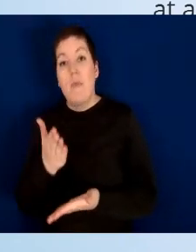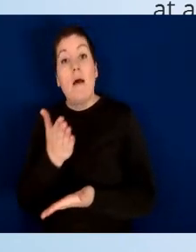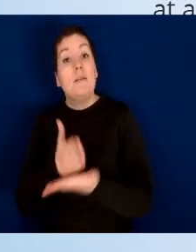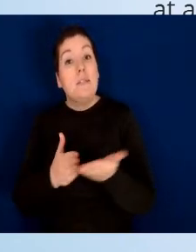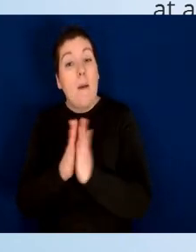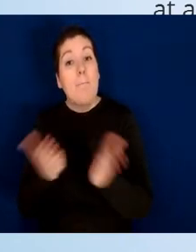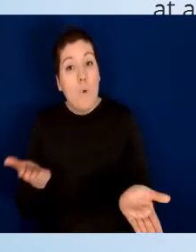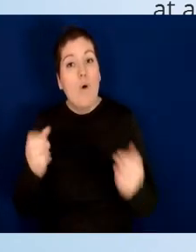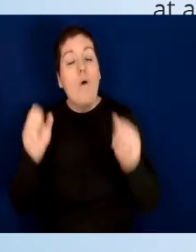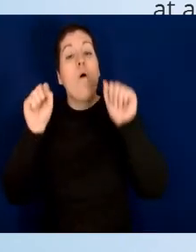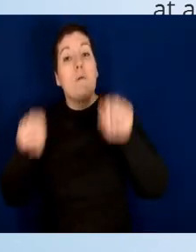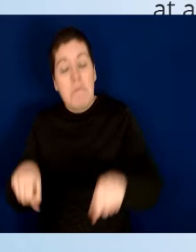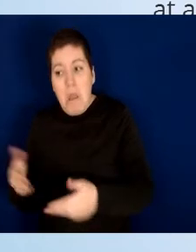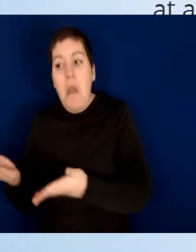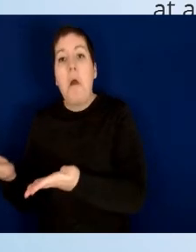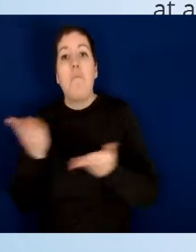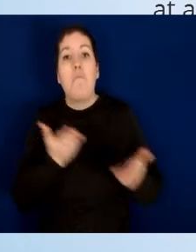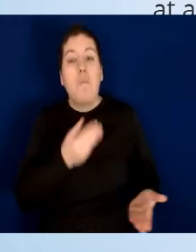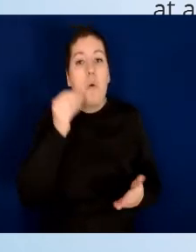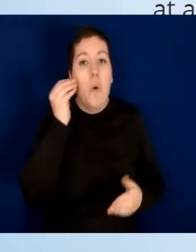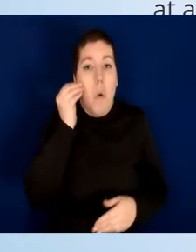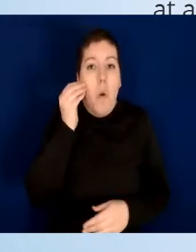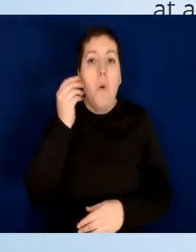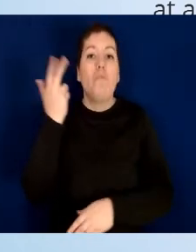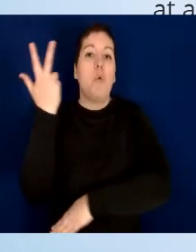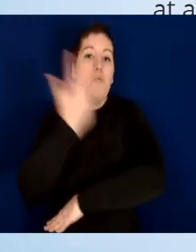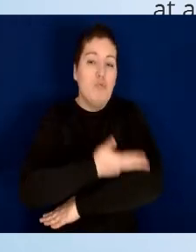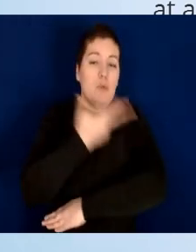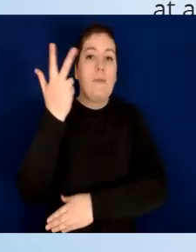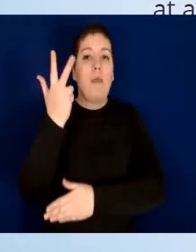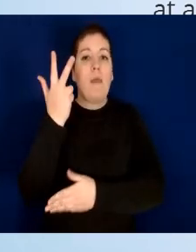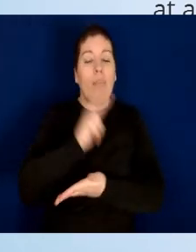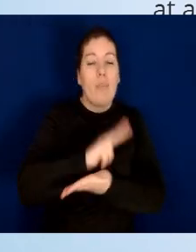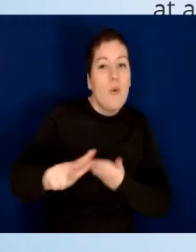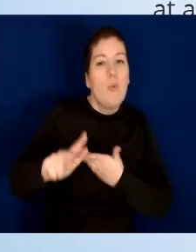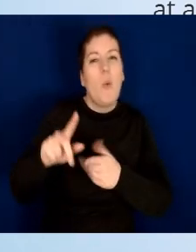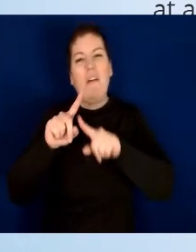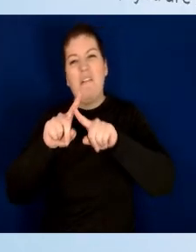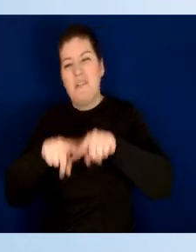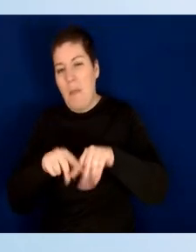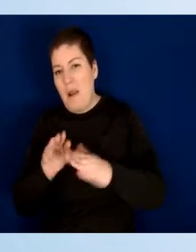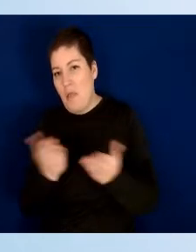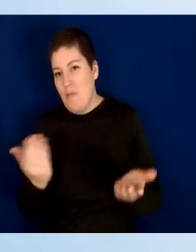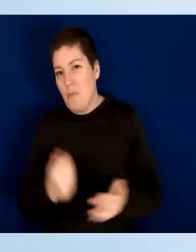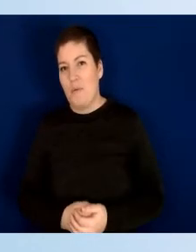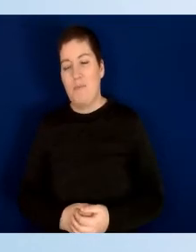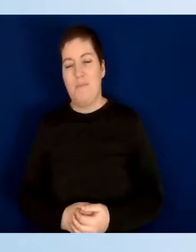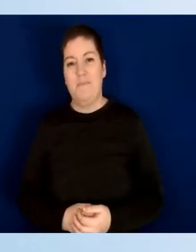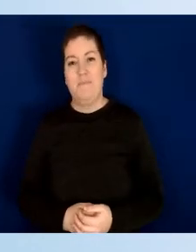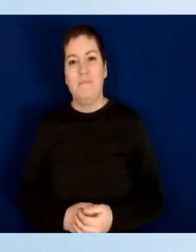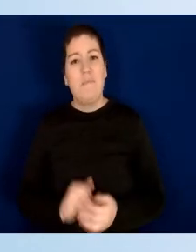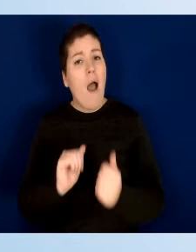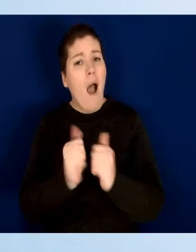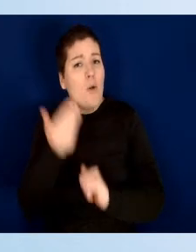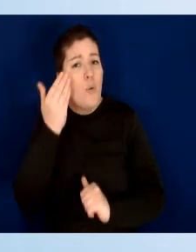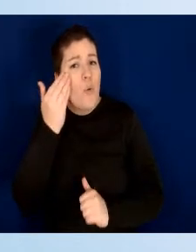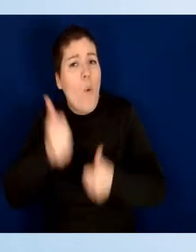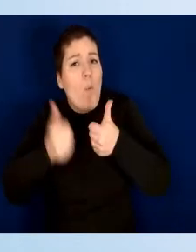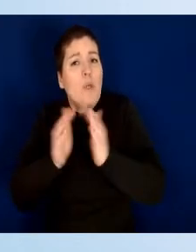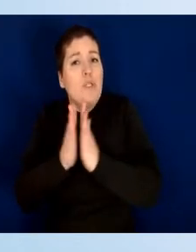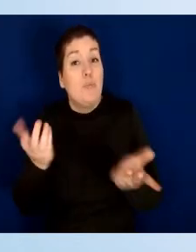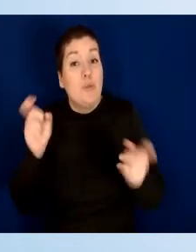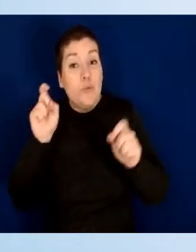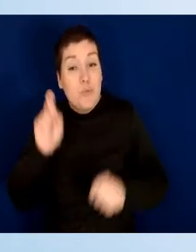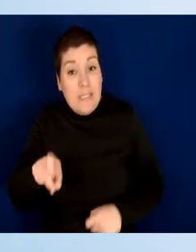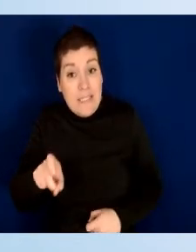home. Some of them are available for a 3-day loan, which means you could take it home for 3 days. To find out what book you need,